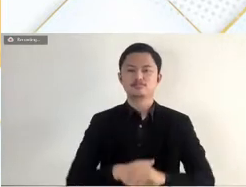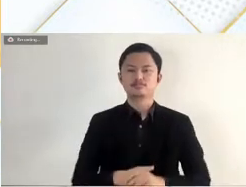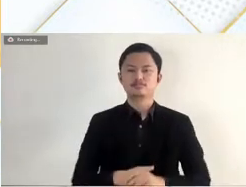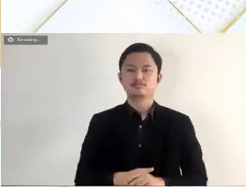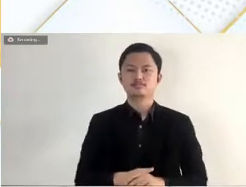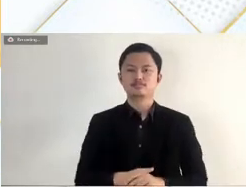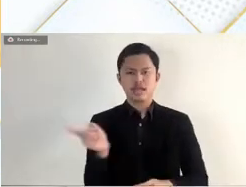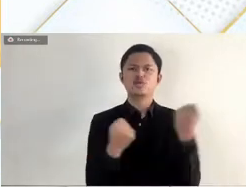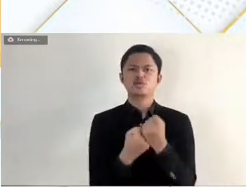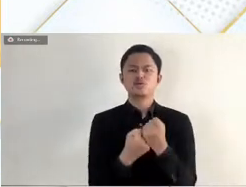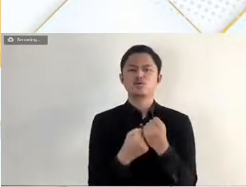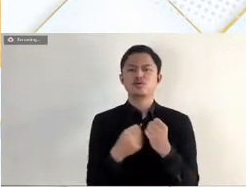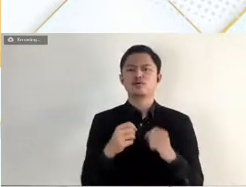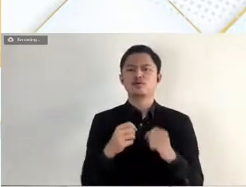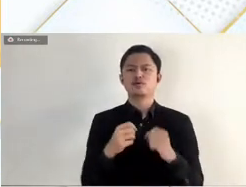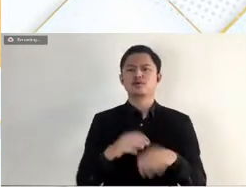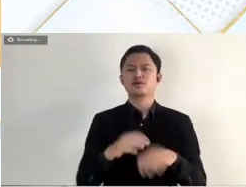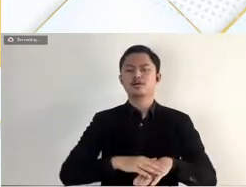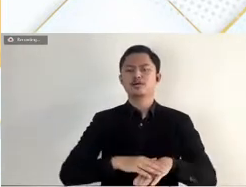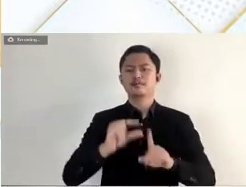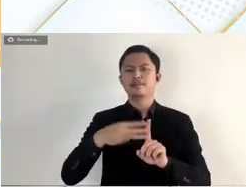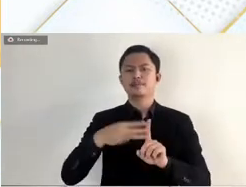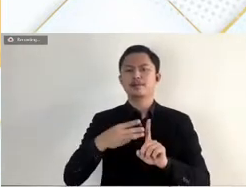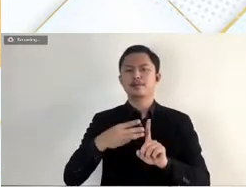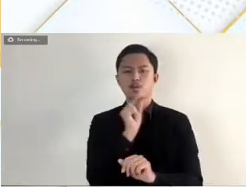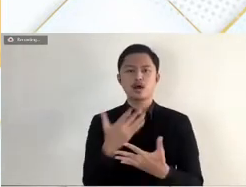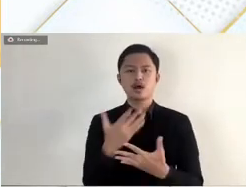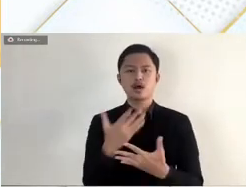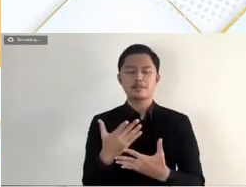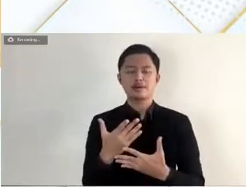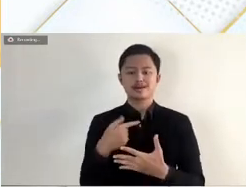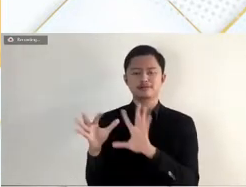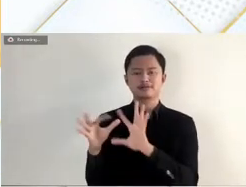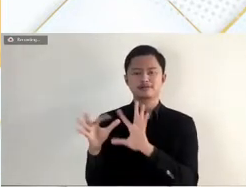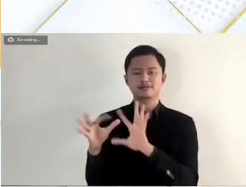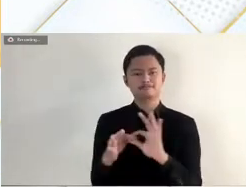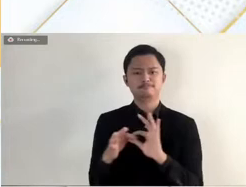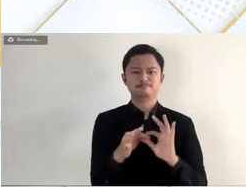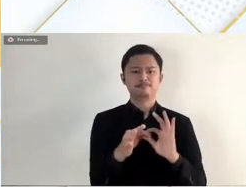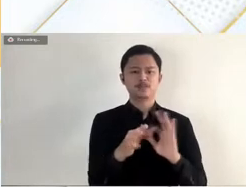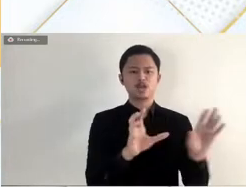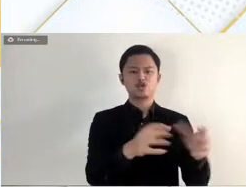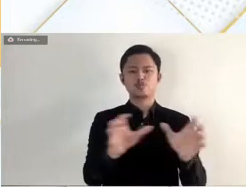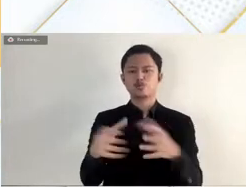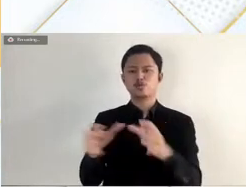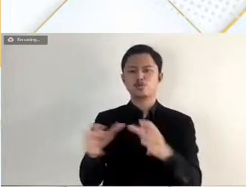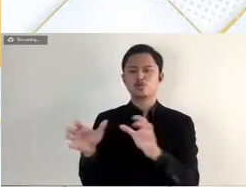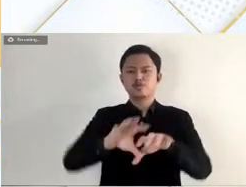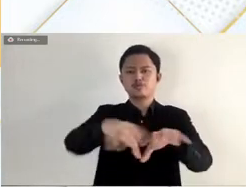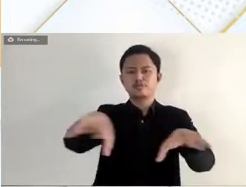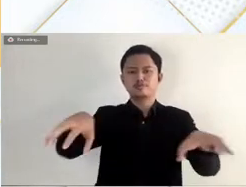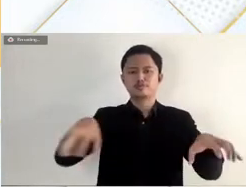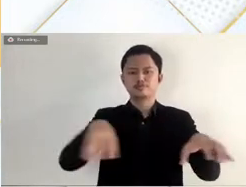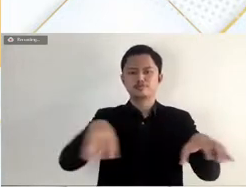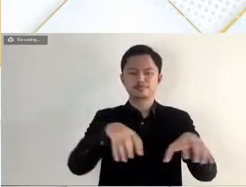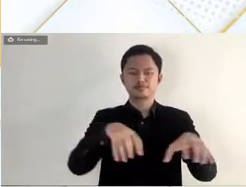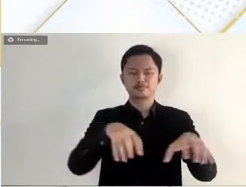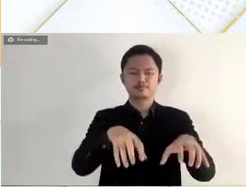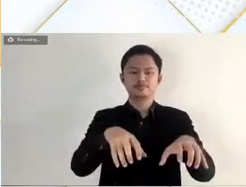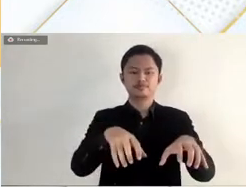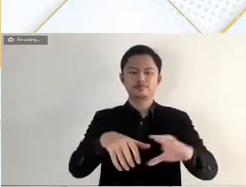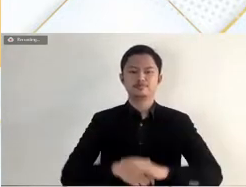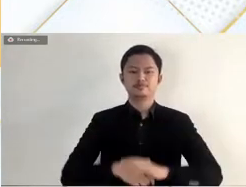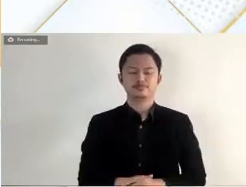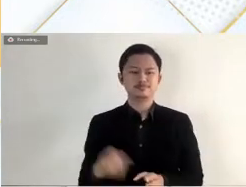major group initiatives and establishing partnerships with regional groups. You may note that a few years ago,